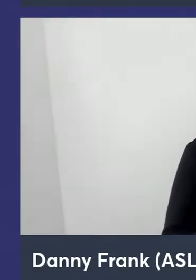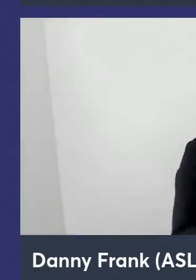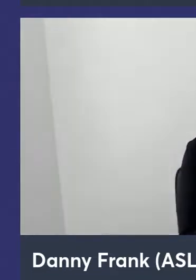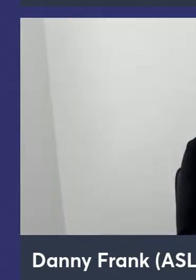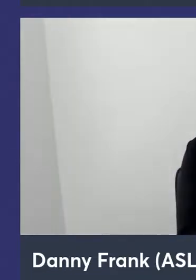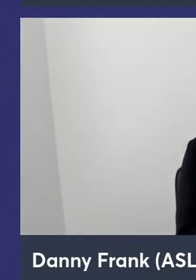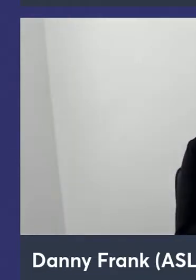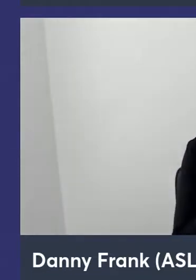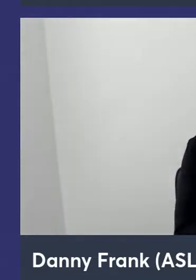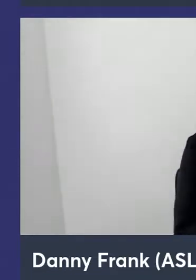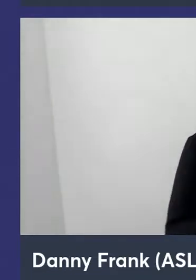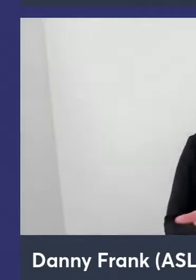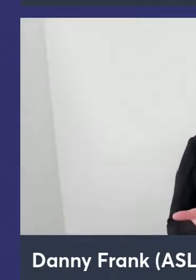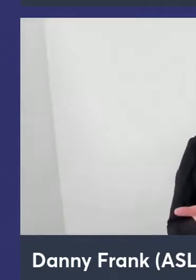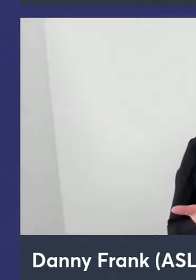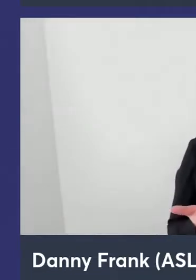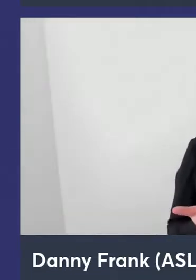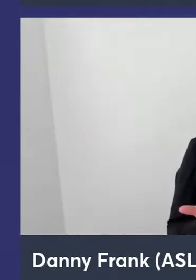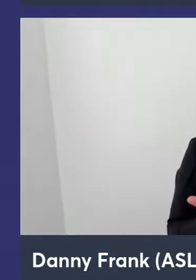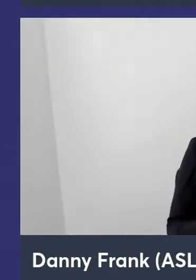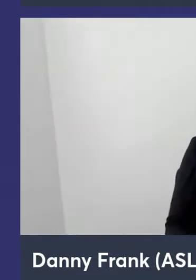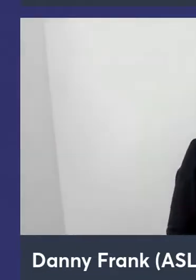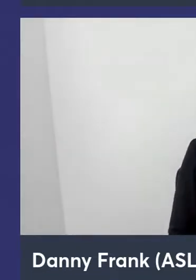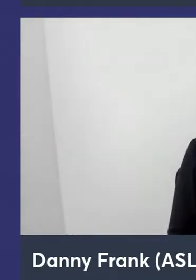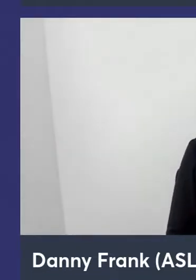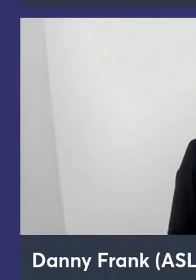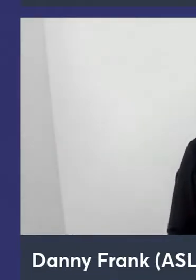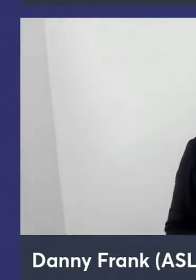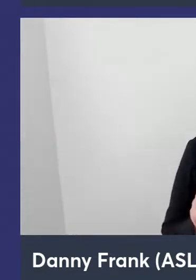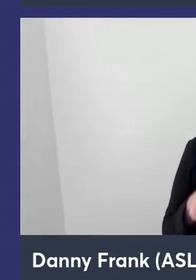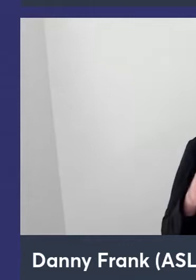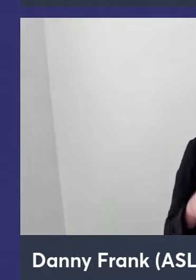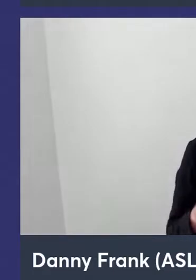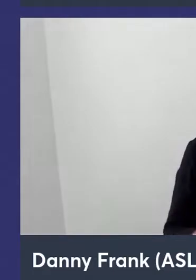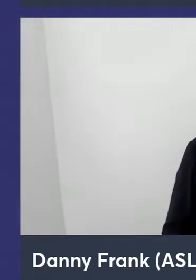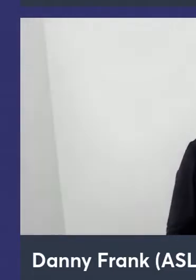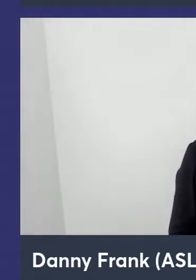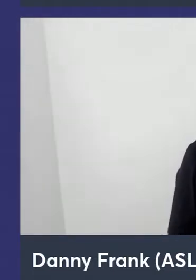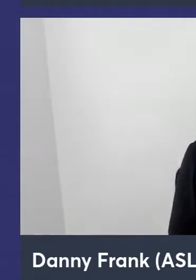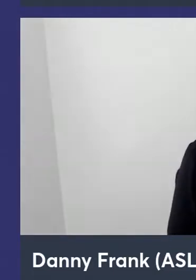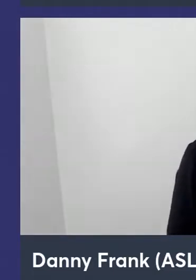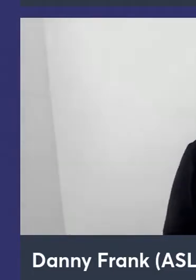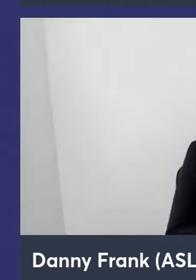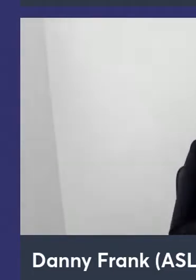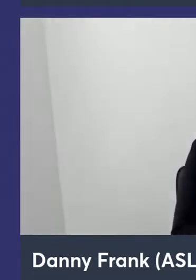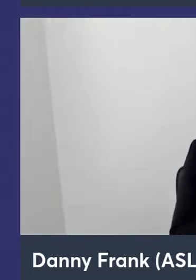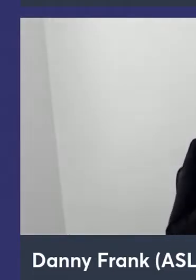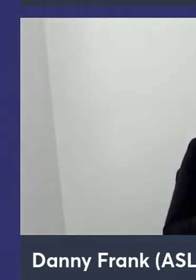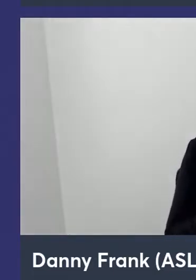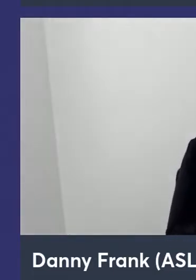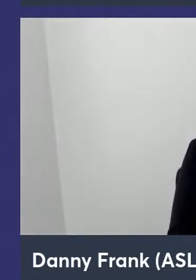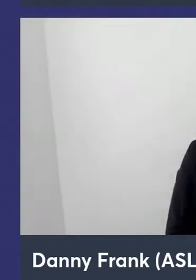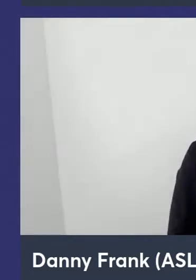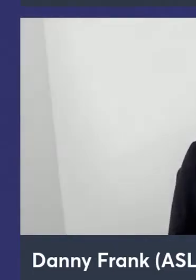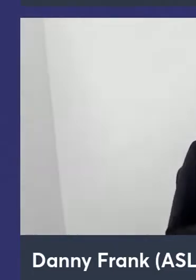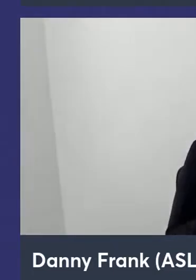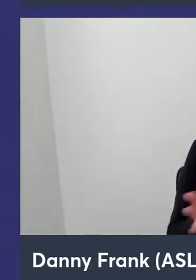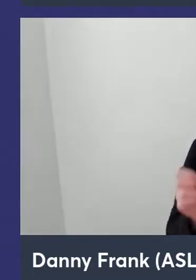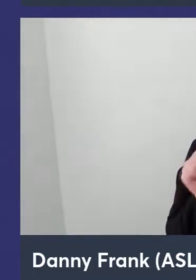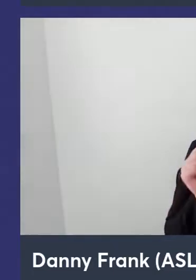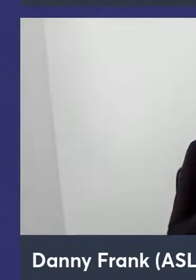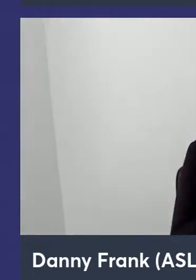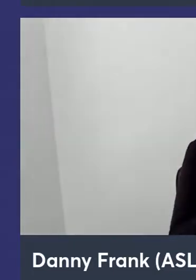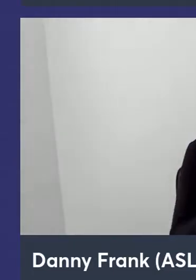as experienced, so I can just let it kind of look through the different models and find what works. It's faster and it's more accurate.